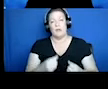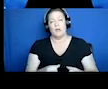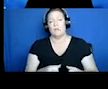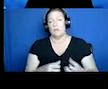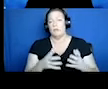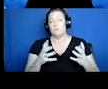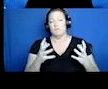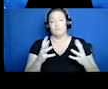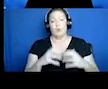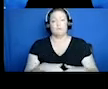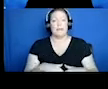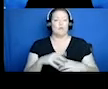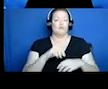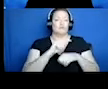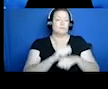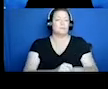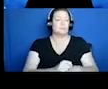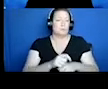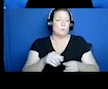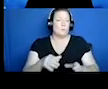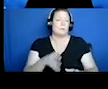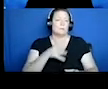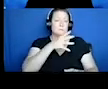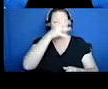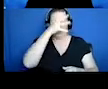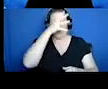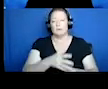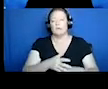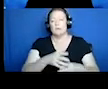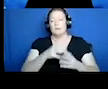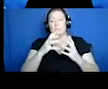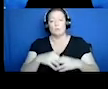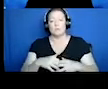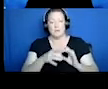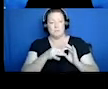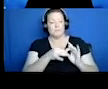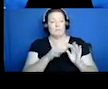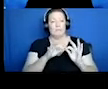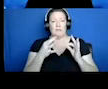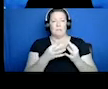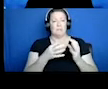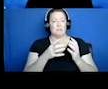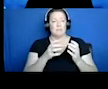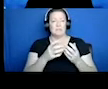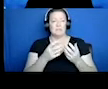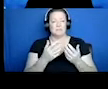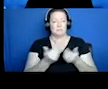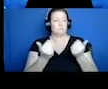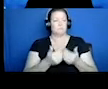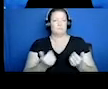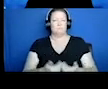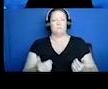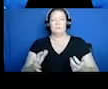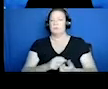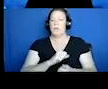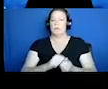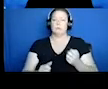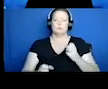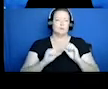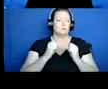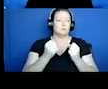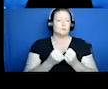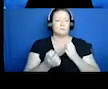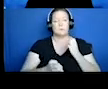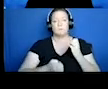down our traditional parenting. It broke down our extended kinship and family networks. It was extremely damaging to social and emotional health for those